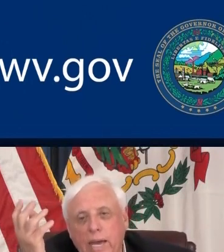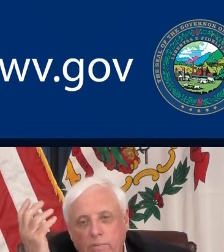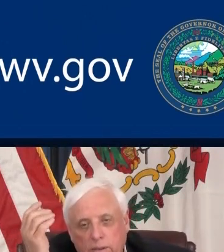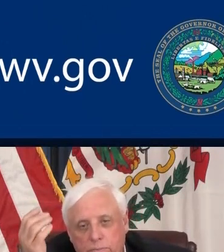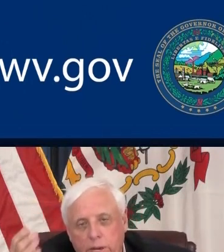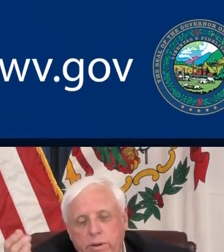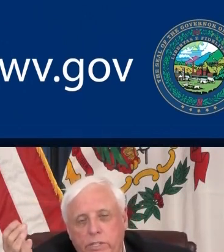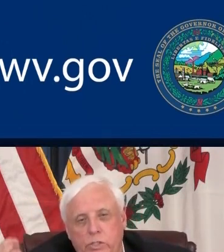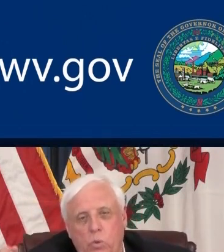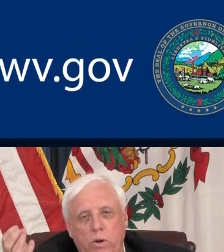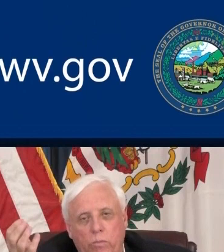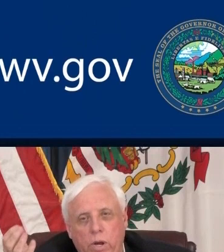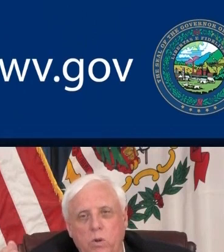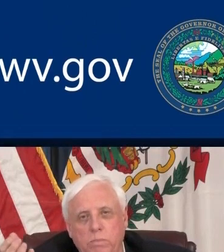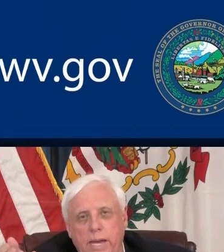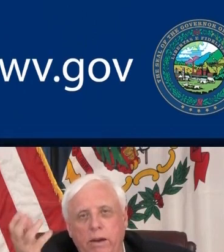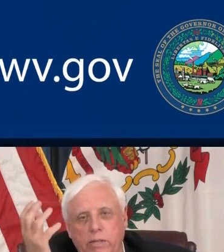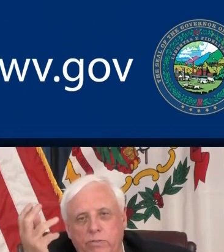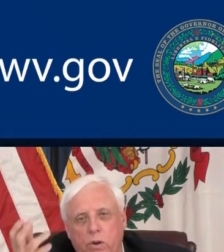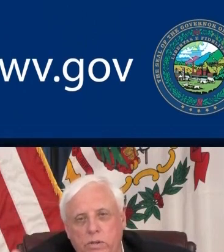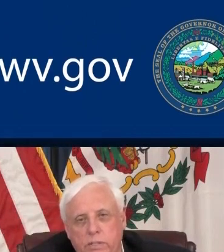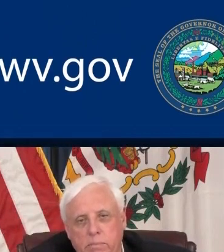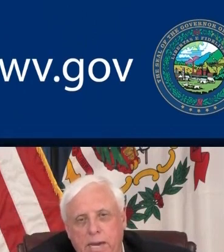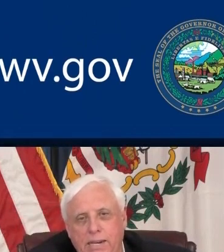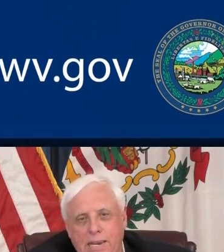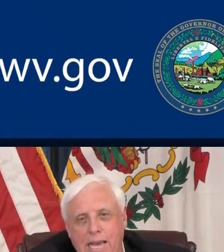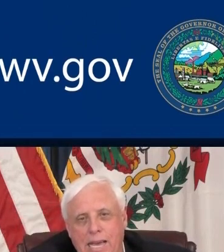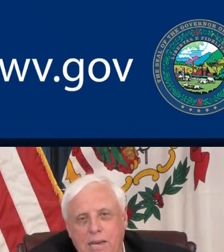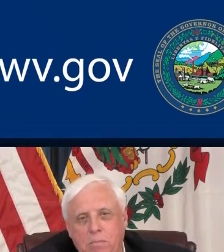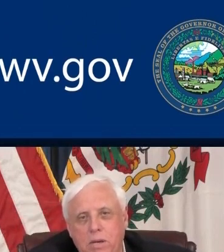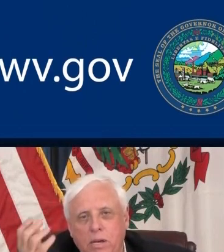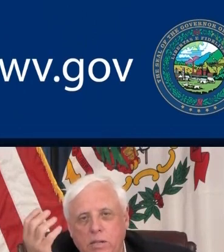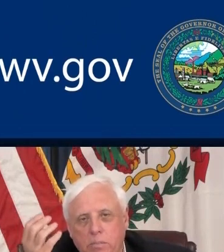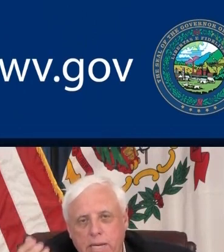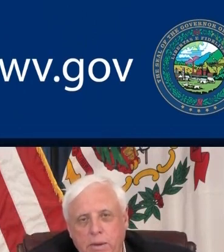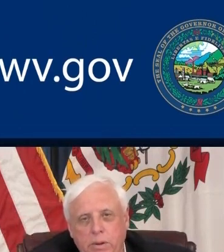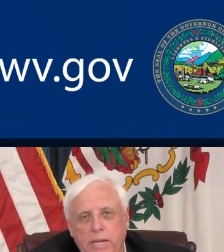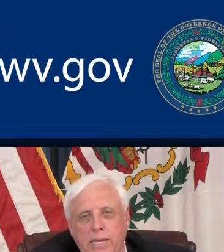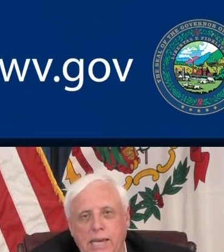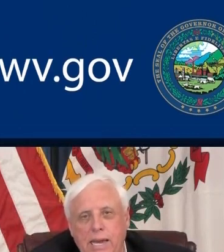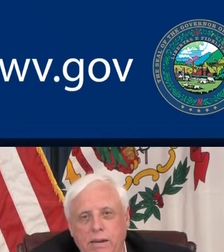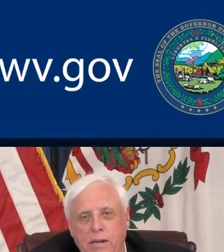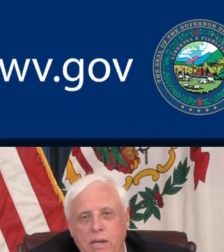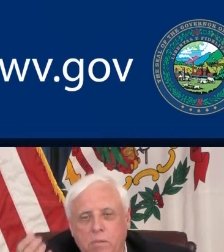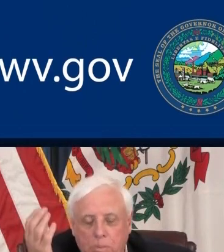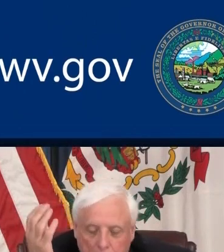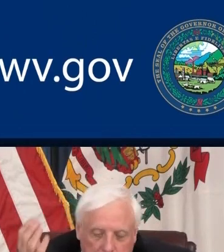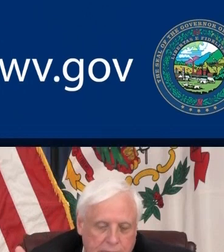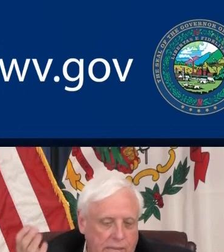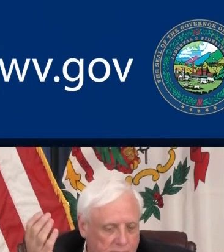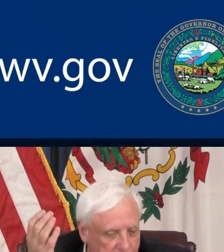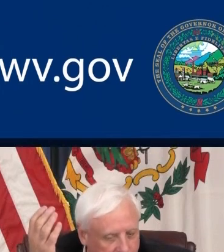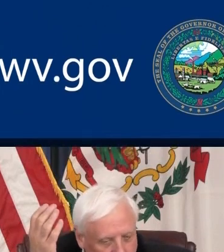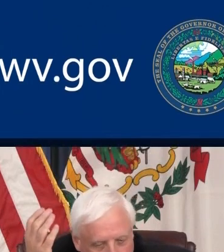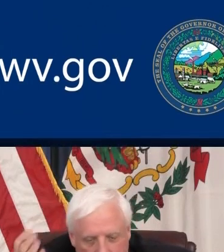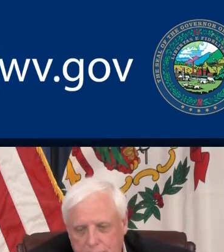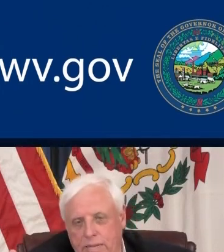only have a very short rope now as far as the amount of time to be able to get counted.